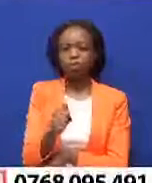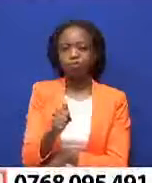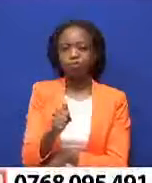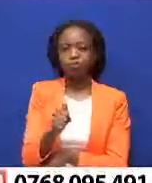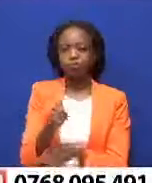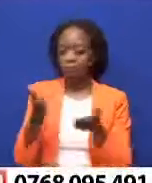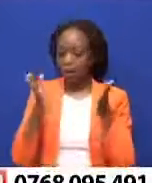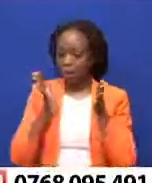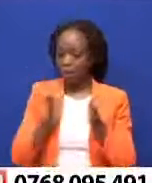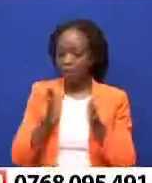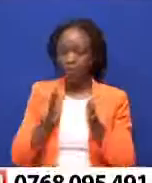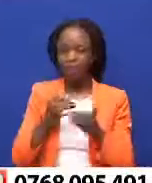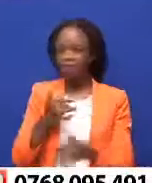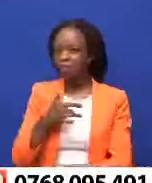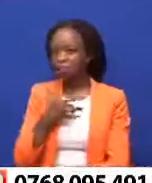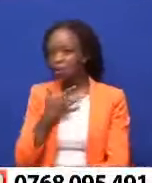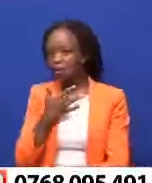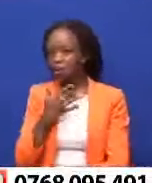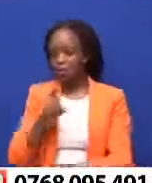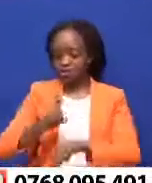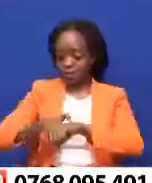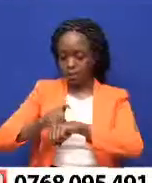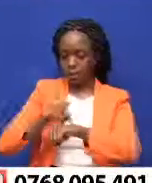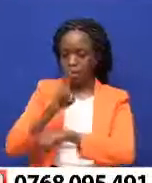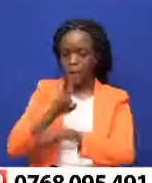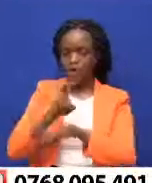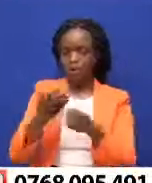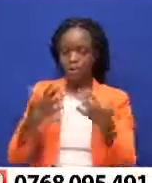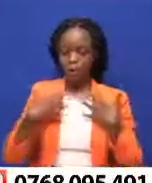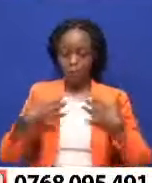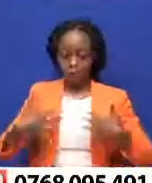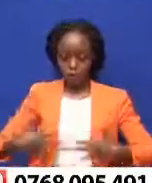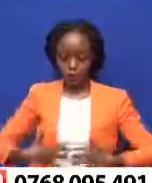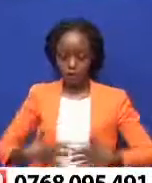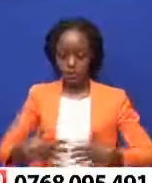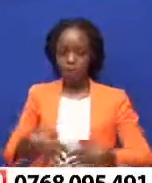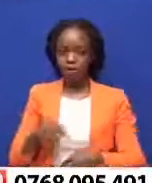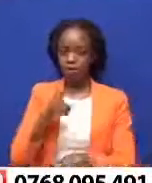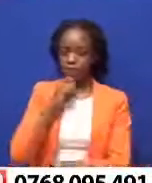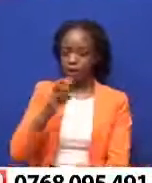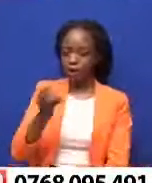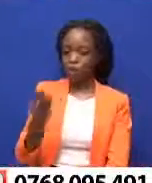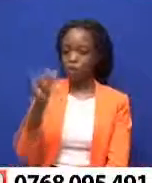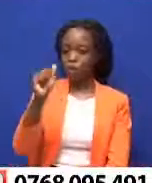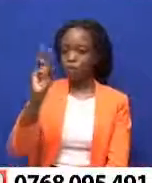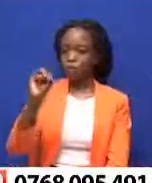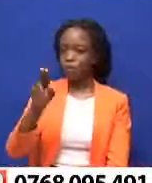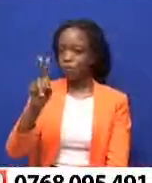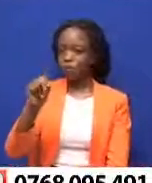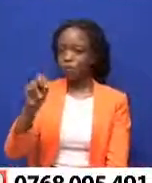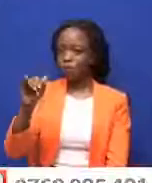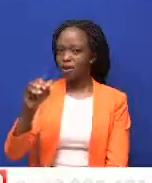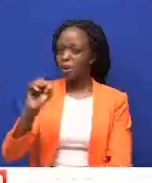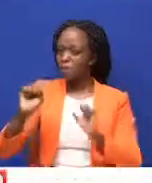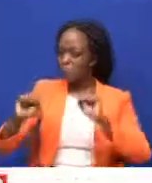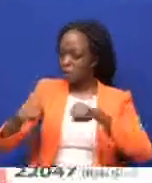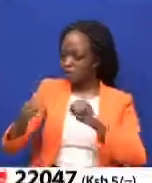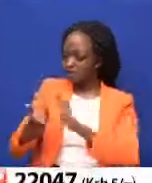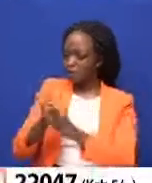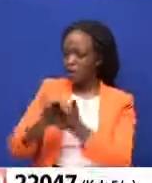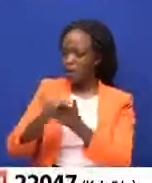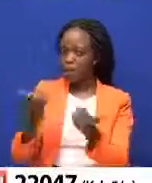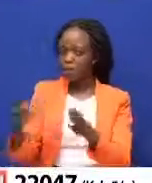I don't think, when you look at the physical looks of Wamunyinyi, does he suit to be any party